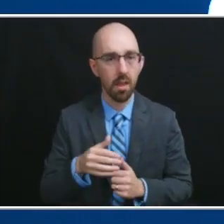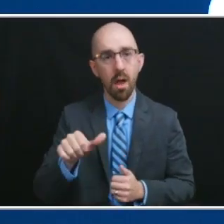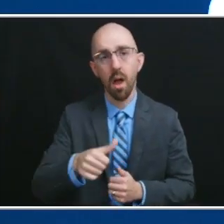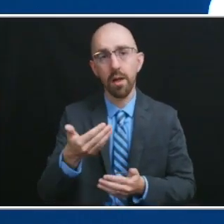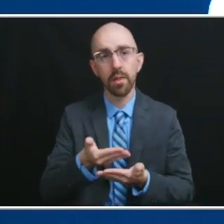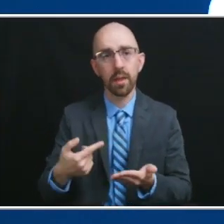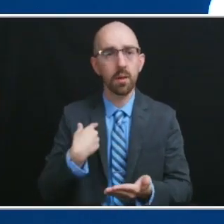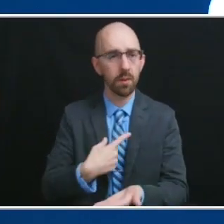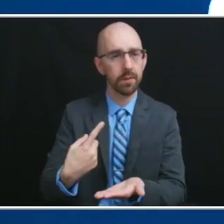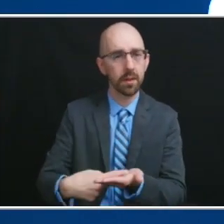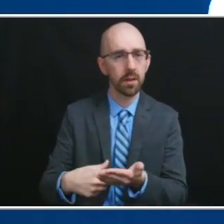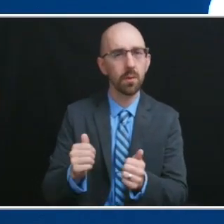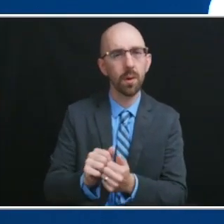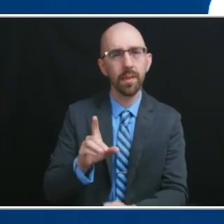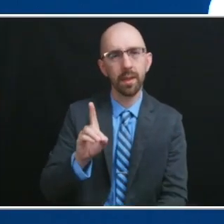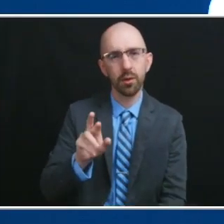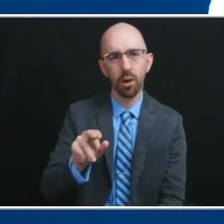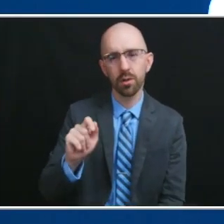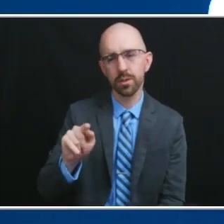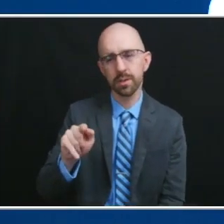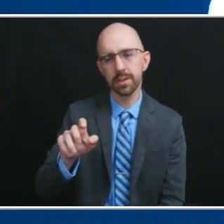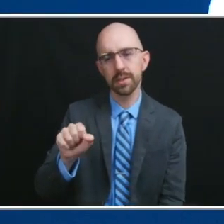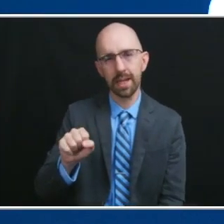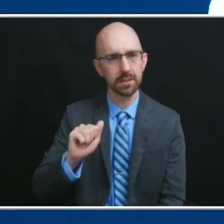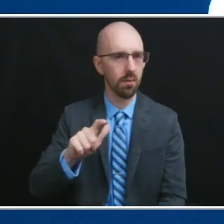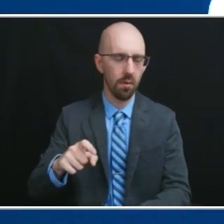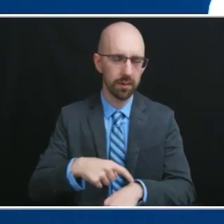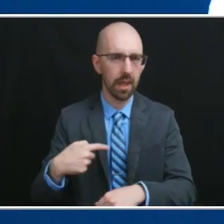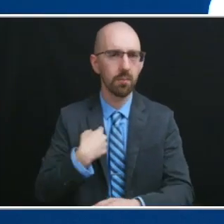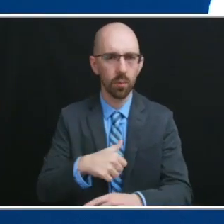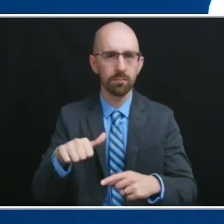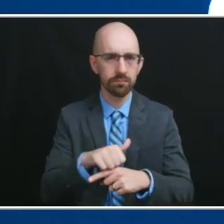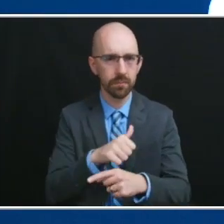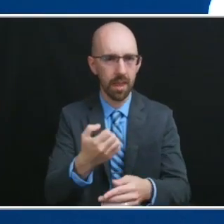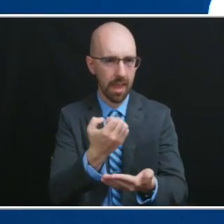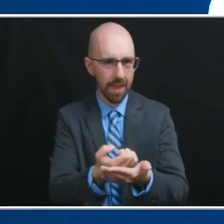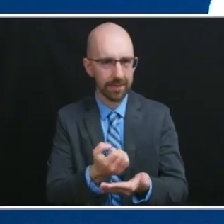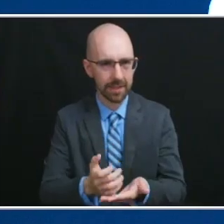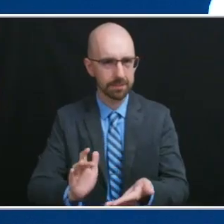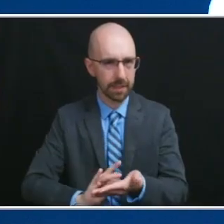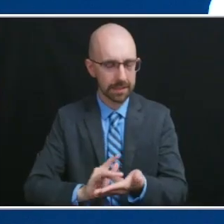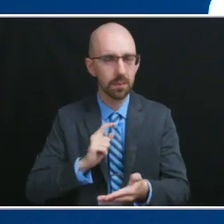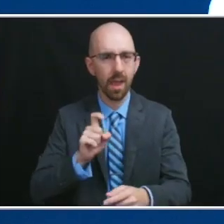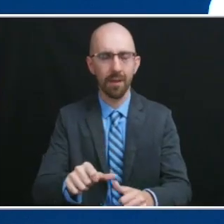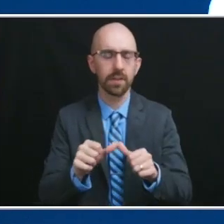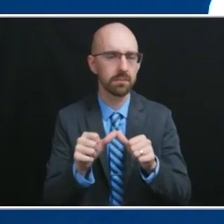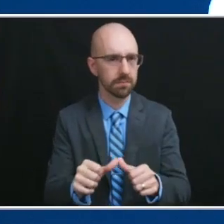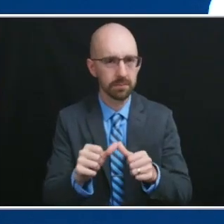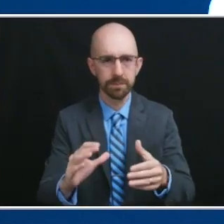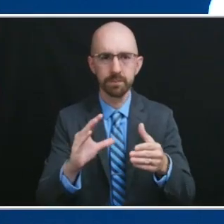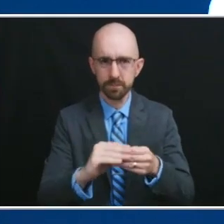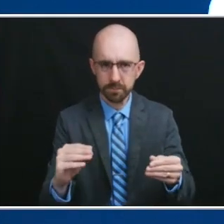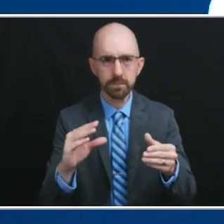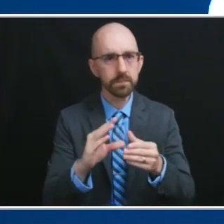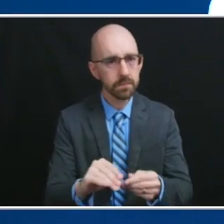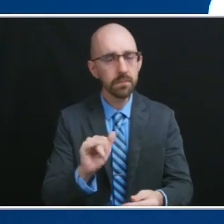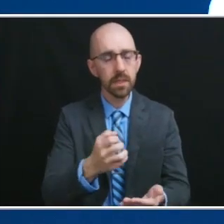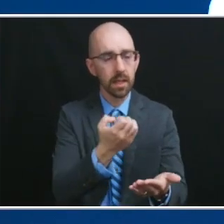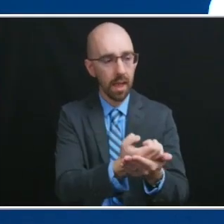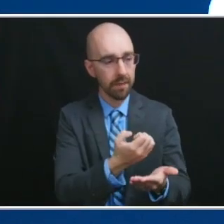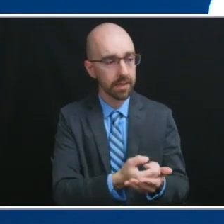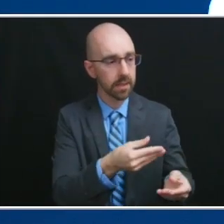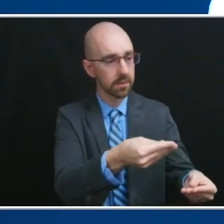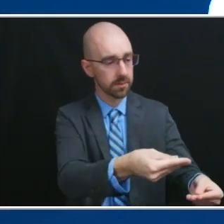Dr. Stites all the time, is that, we practice evidence-based medicine, and we have to continue to say that the evidence continues to support